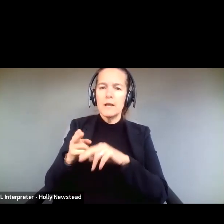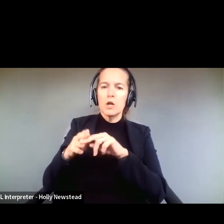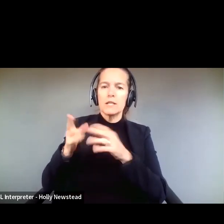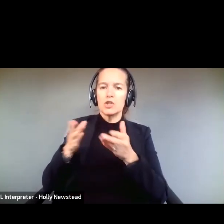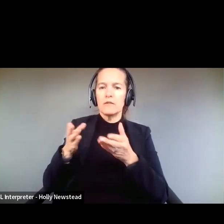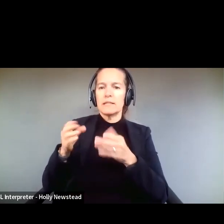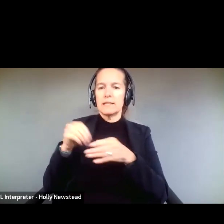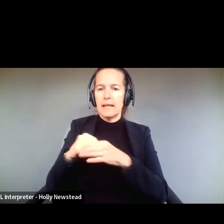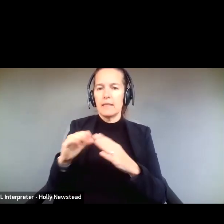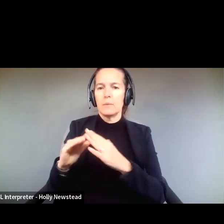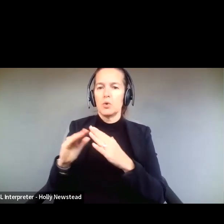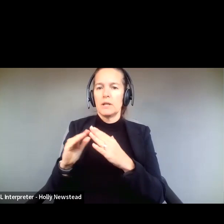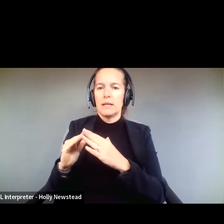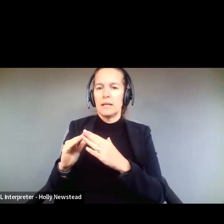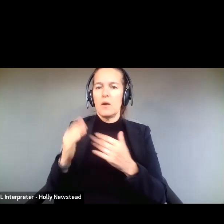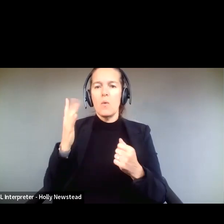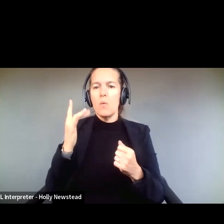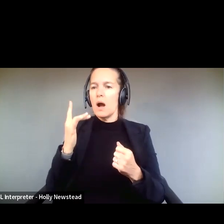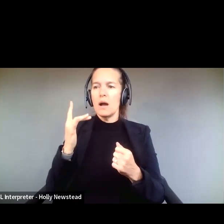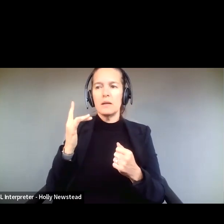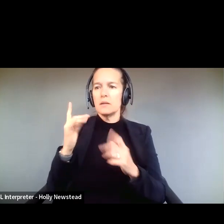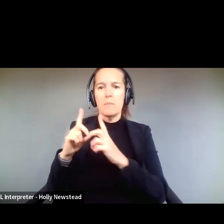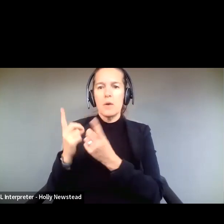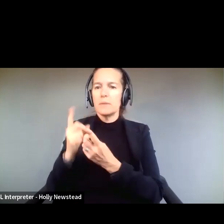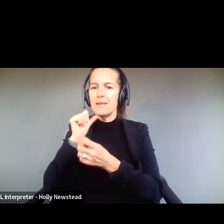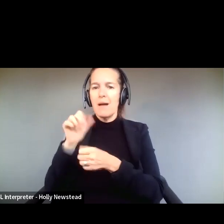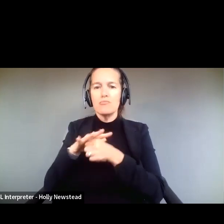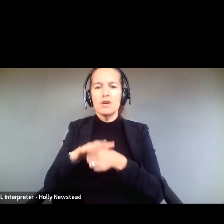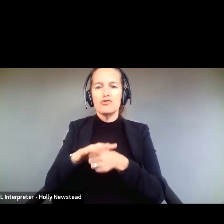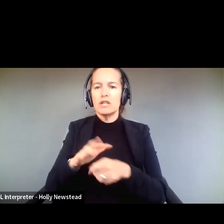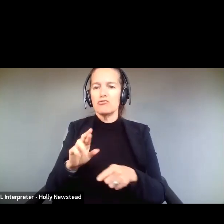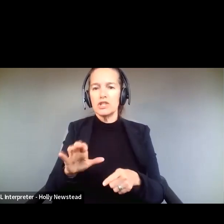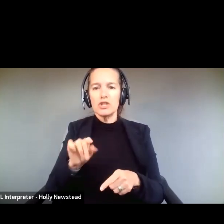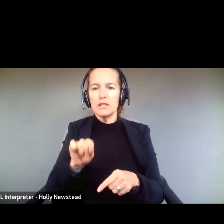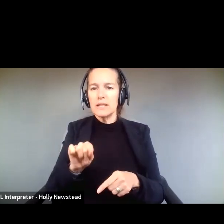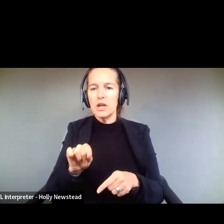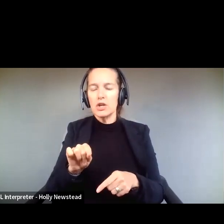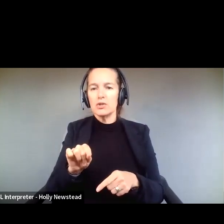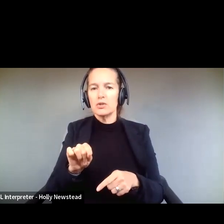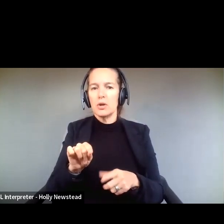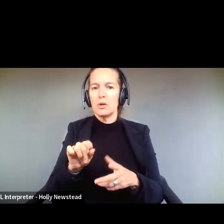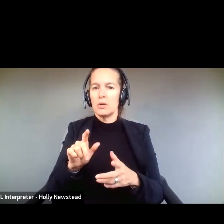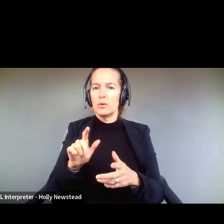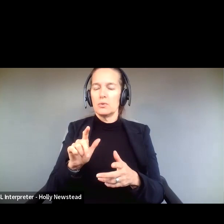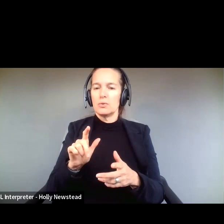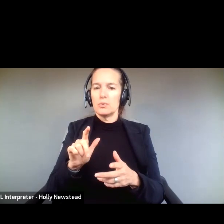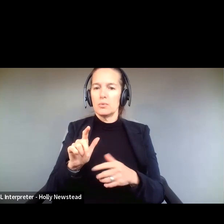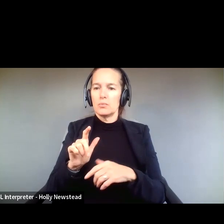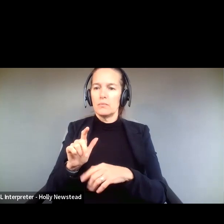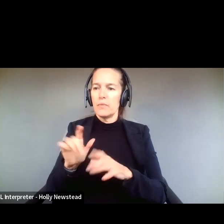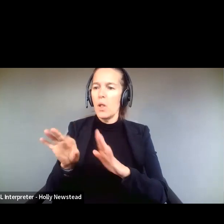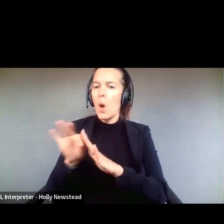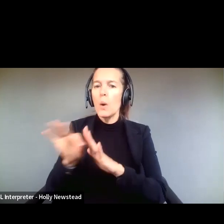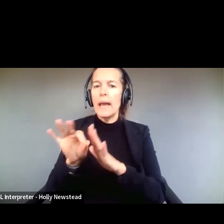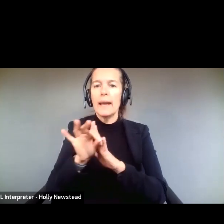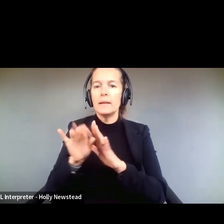community? Why isn't the department pressuring regional centers to locate additional unserved